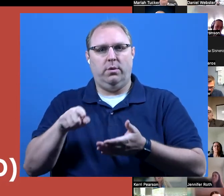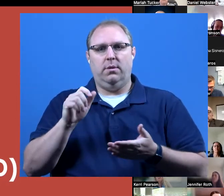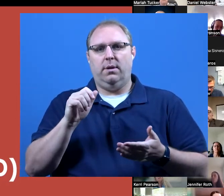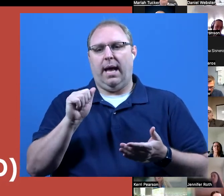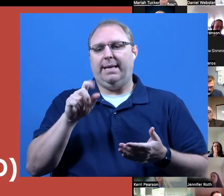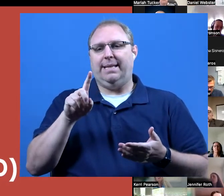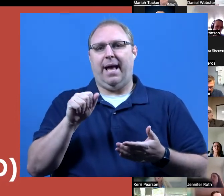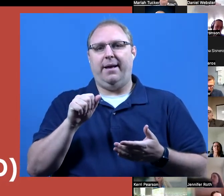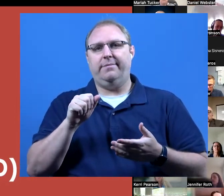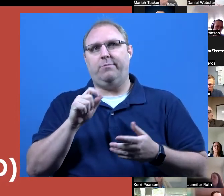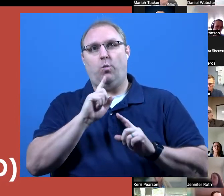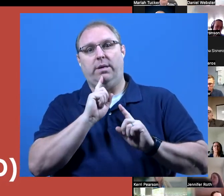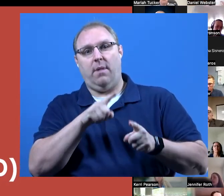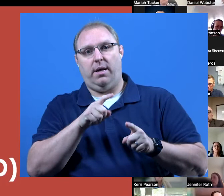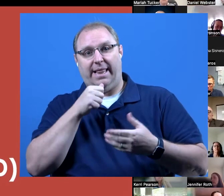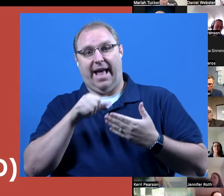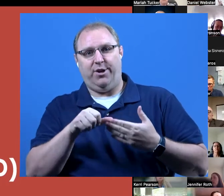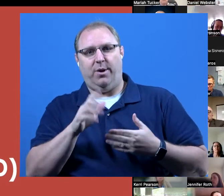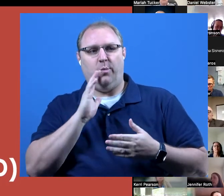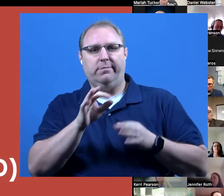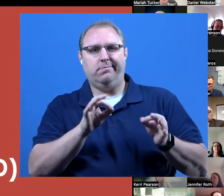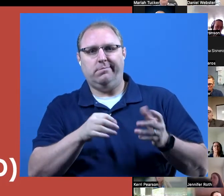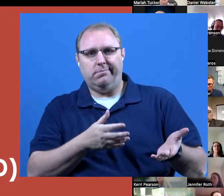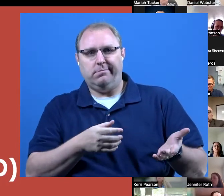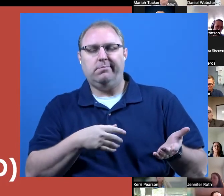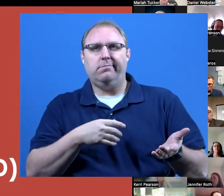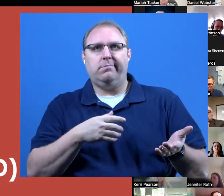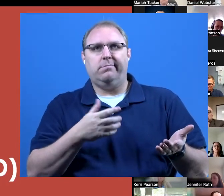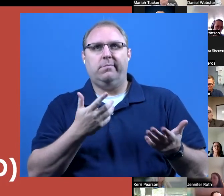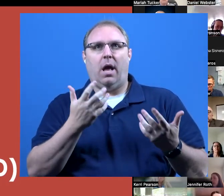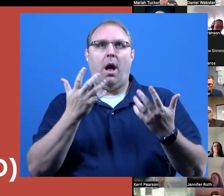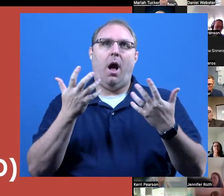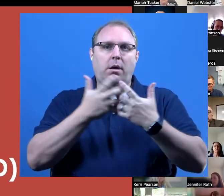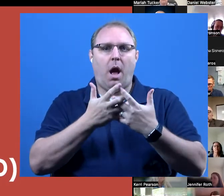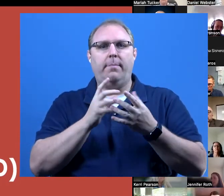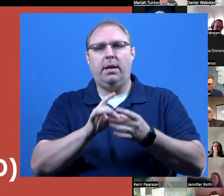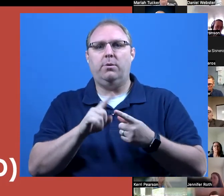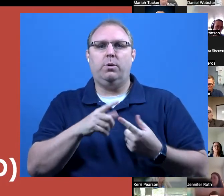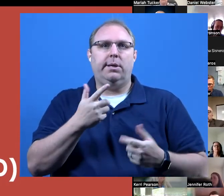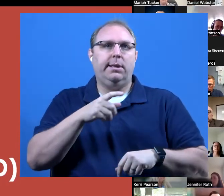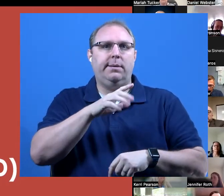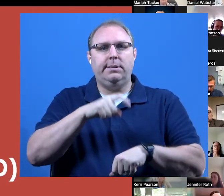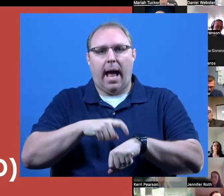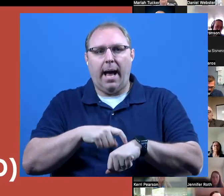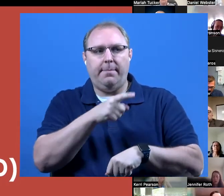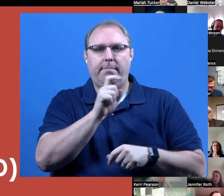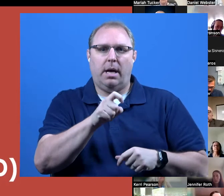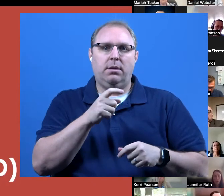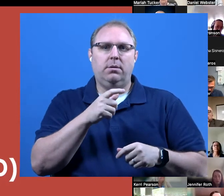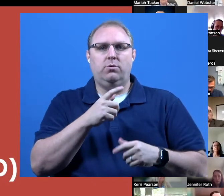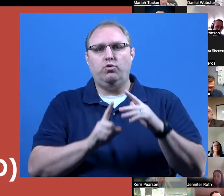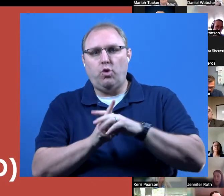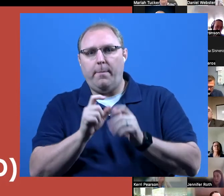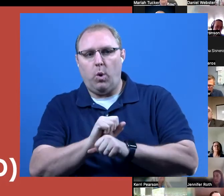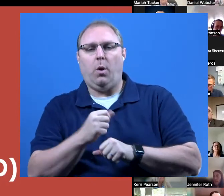with timeliness of showing up for work, then we would put that specifically in, address that in the response